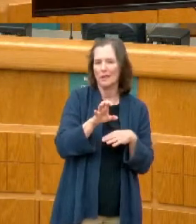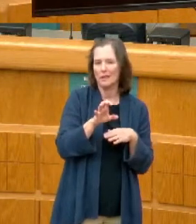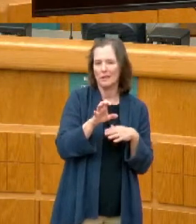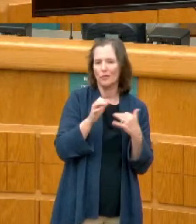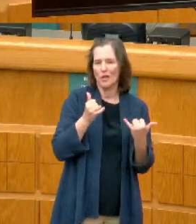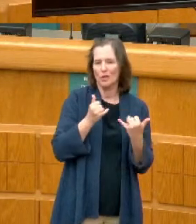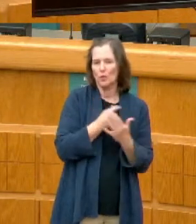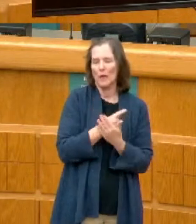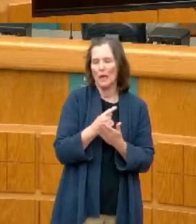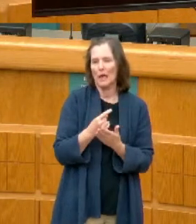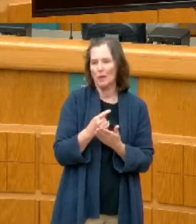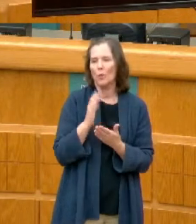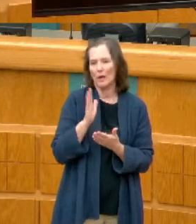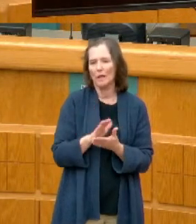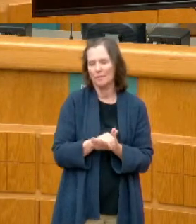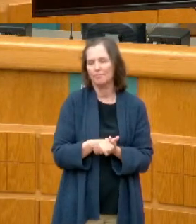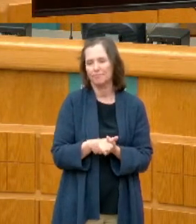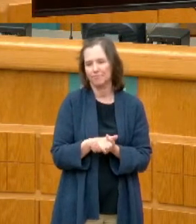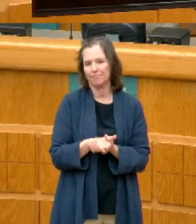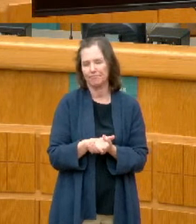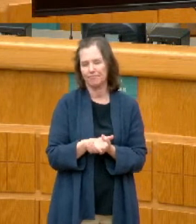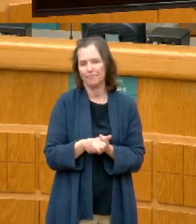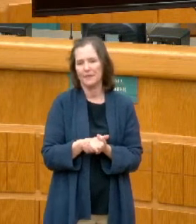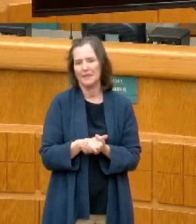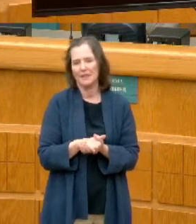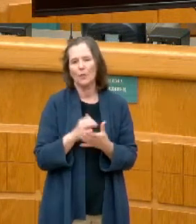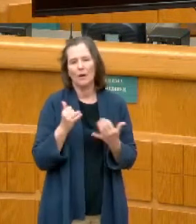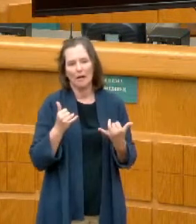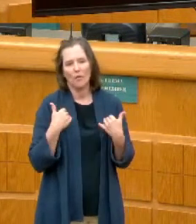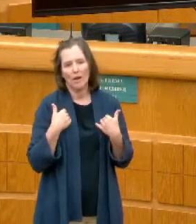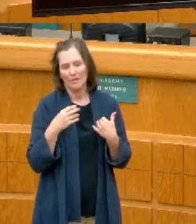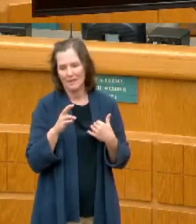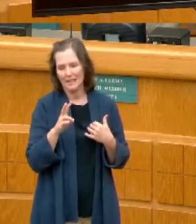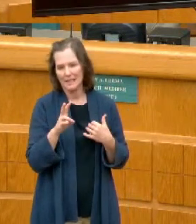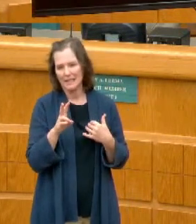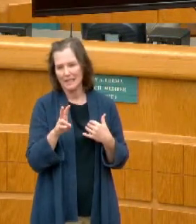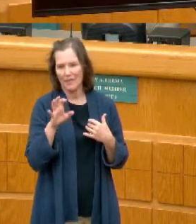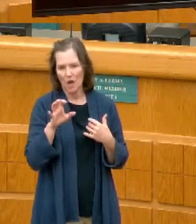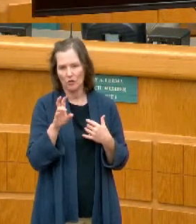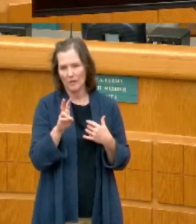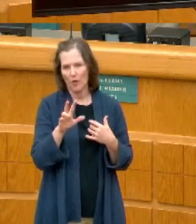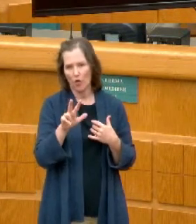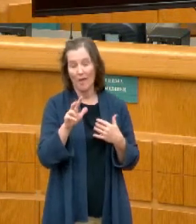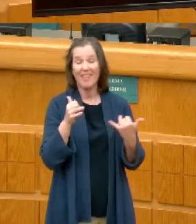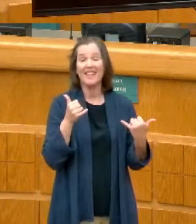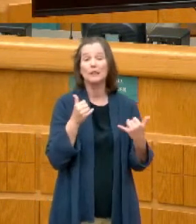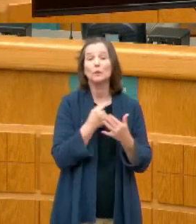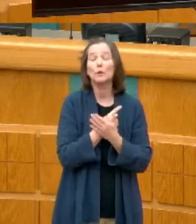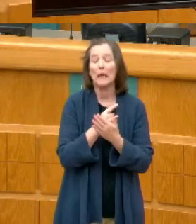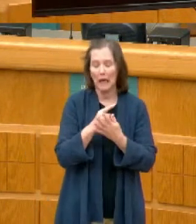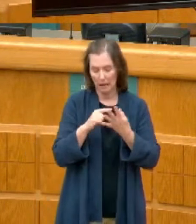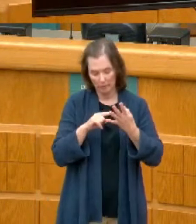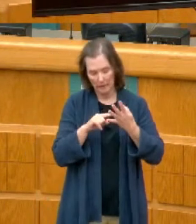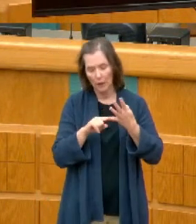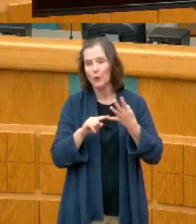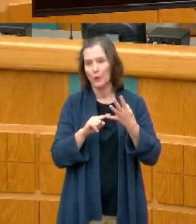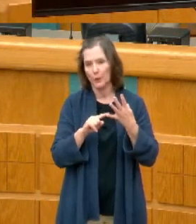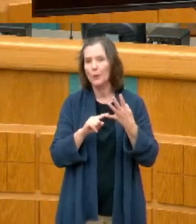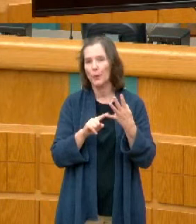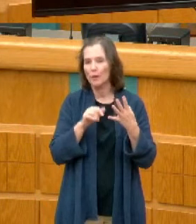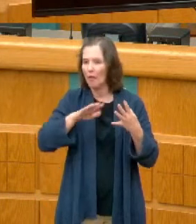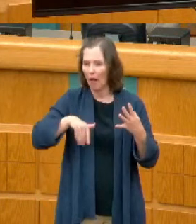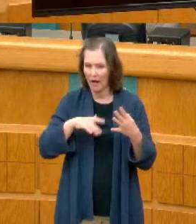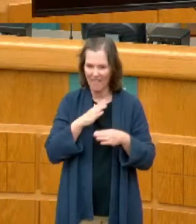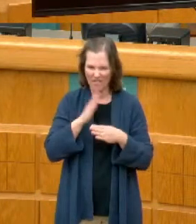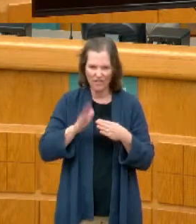of 815. And right now we're at 773 COVID cases with 3 days still